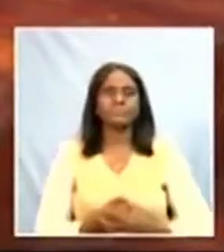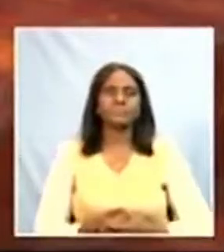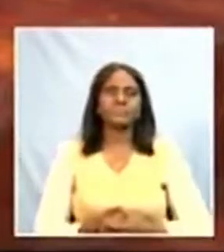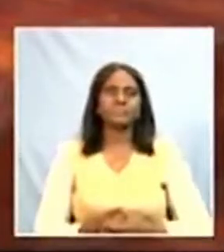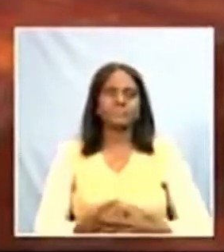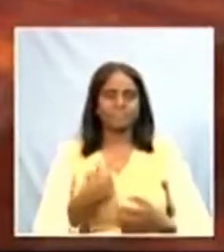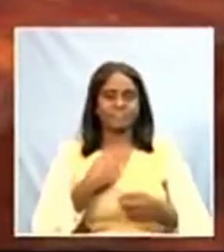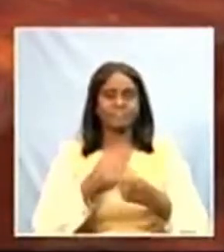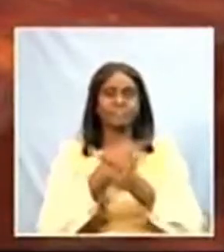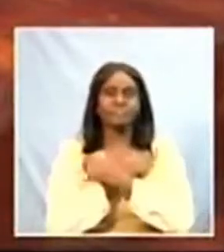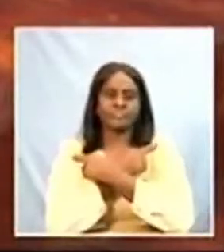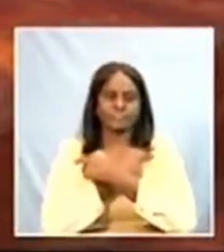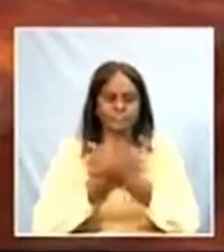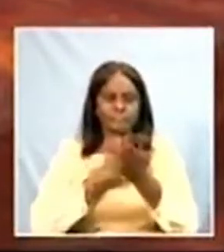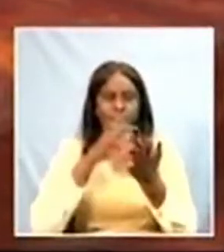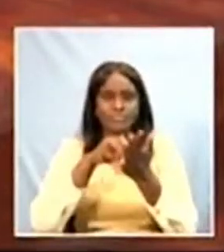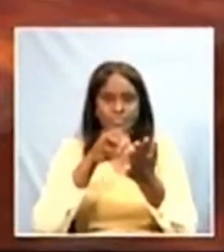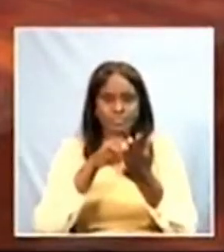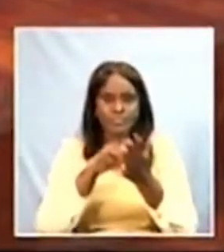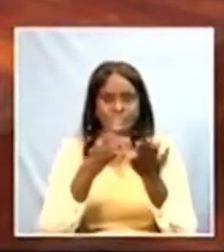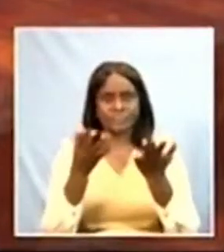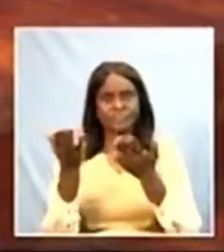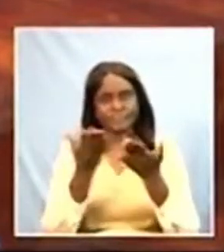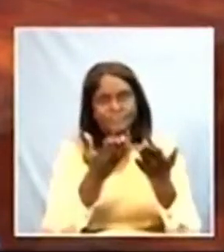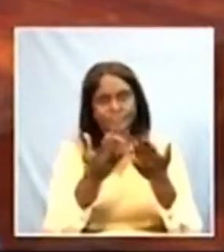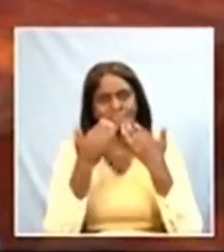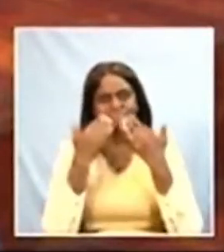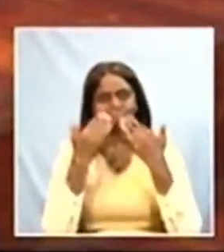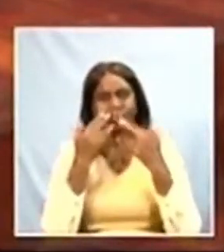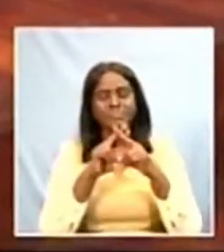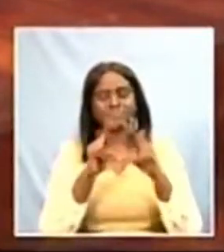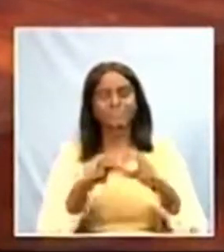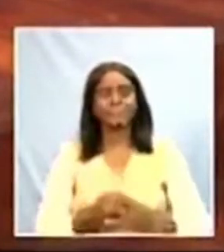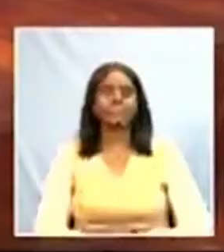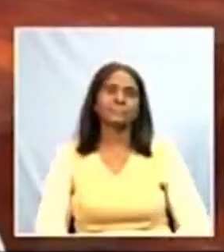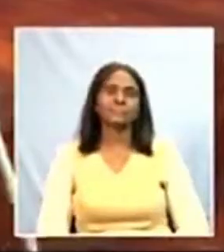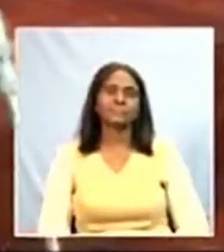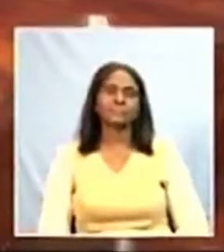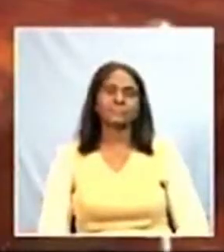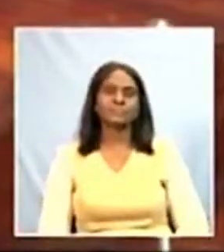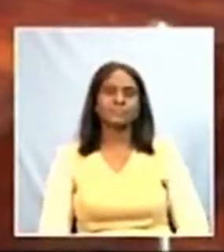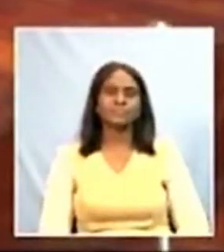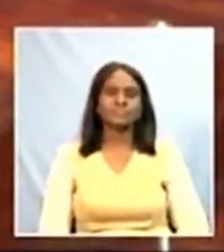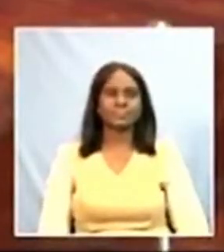I rest my case unless maybe the engineer wants to come in. Thank you, Chair.